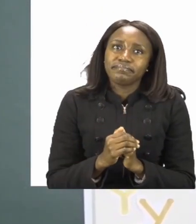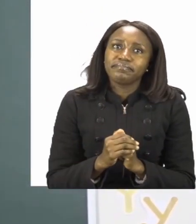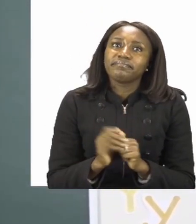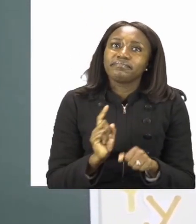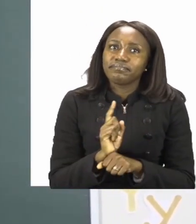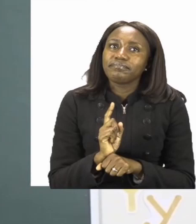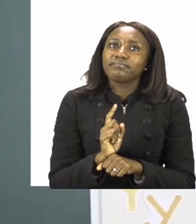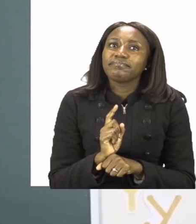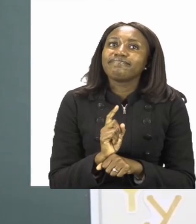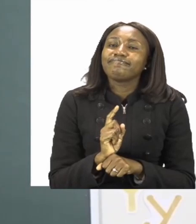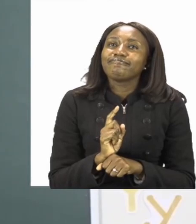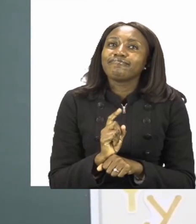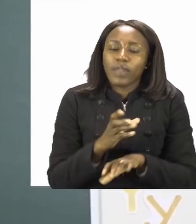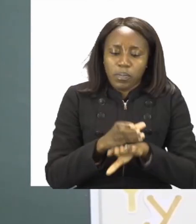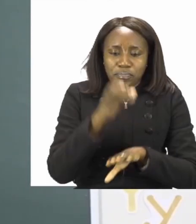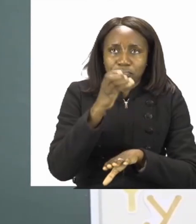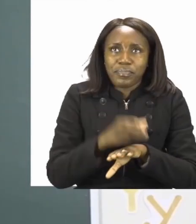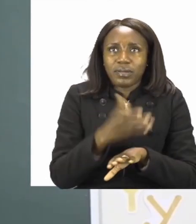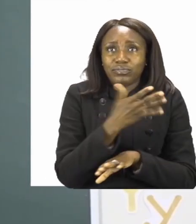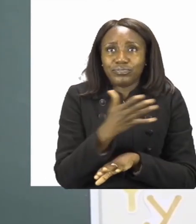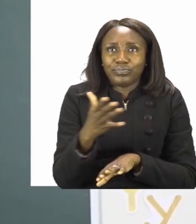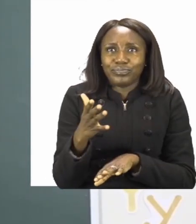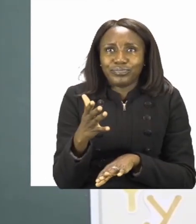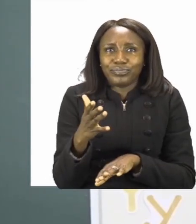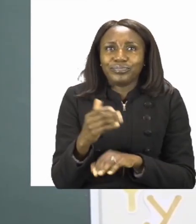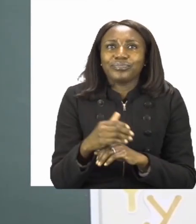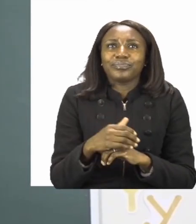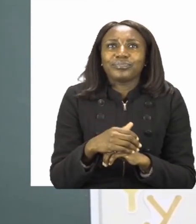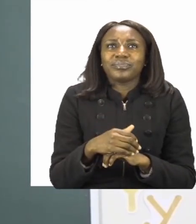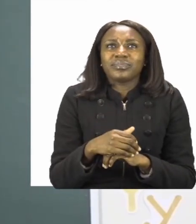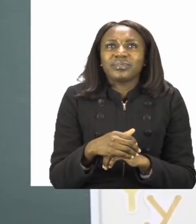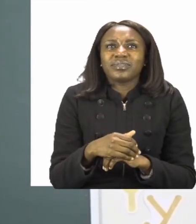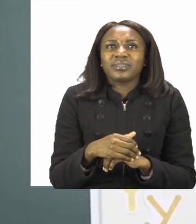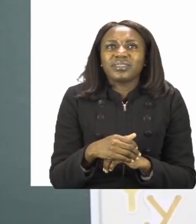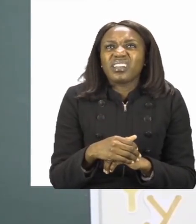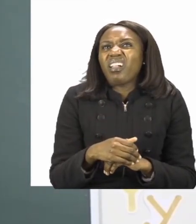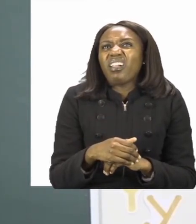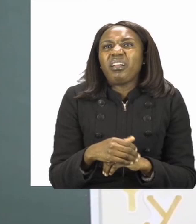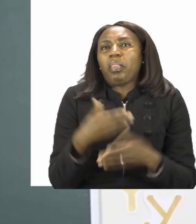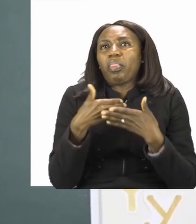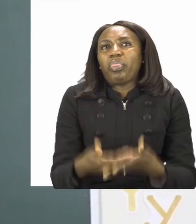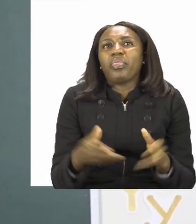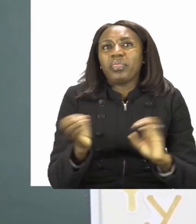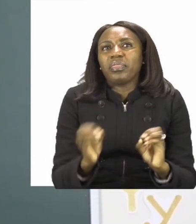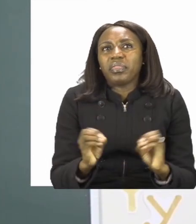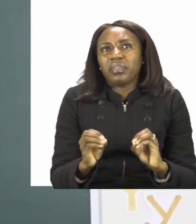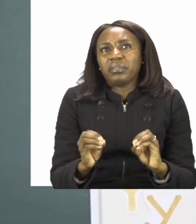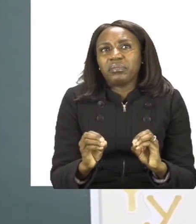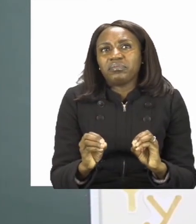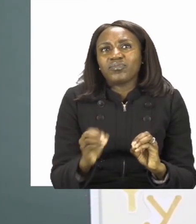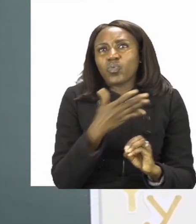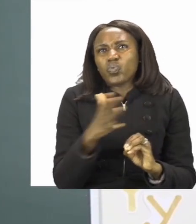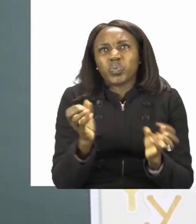bottle. Now, the bottle that I'm picking up is not that heavy because I can use one